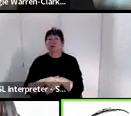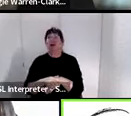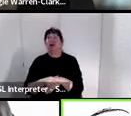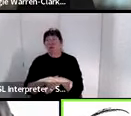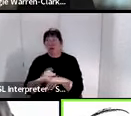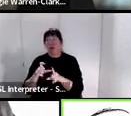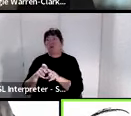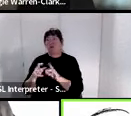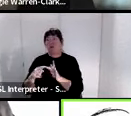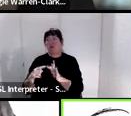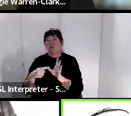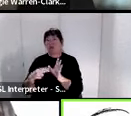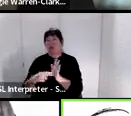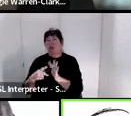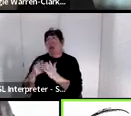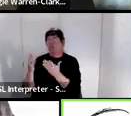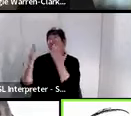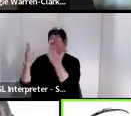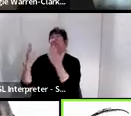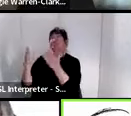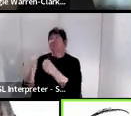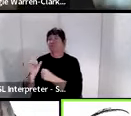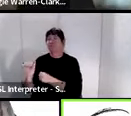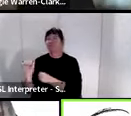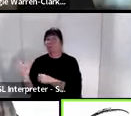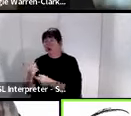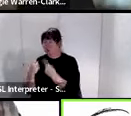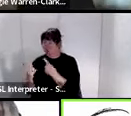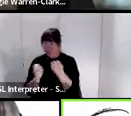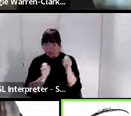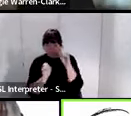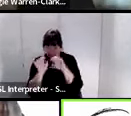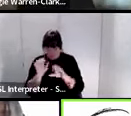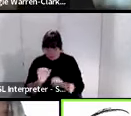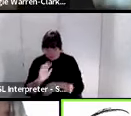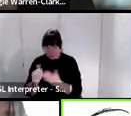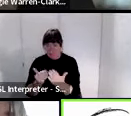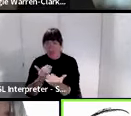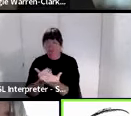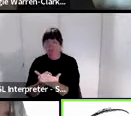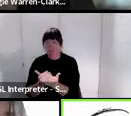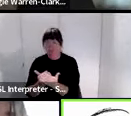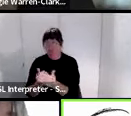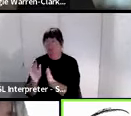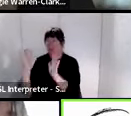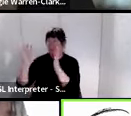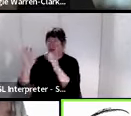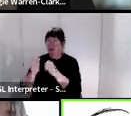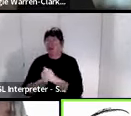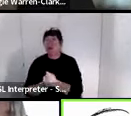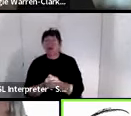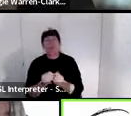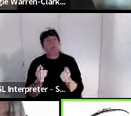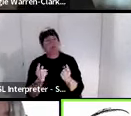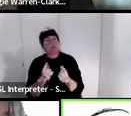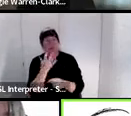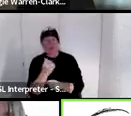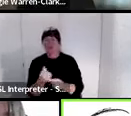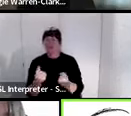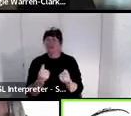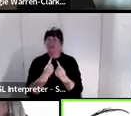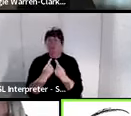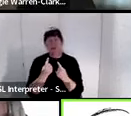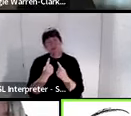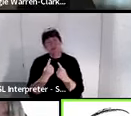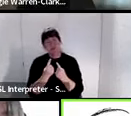she's amazing. There is stuff that already exists that we can use in terms of legislation. I mean, Warren